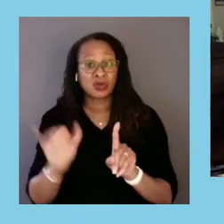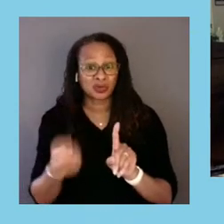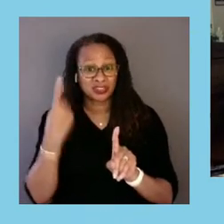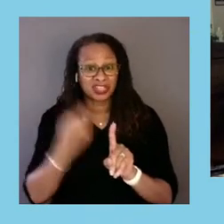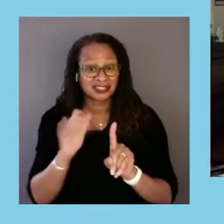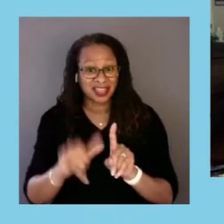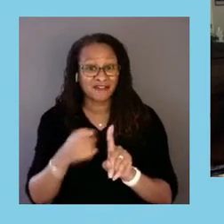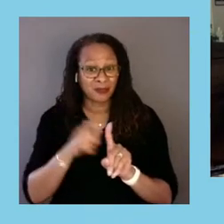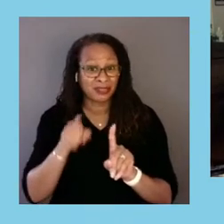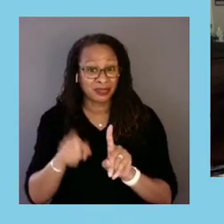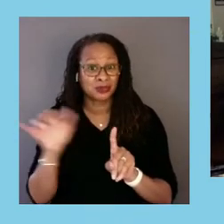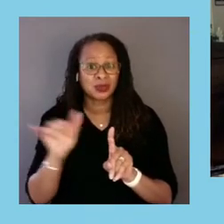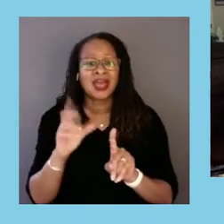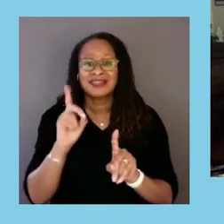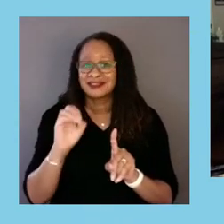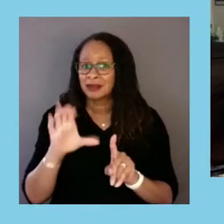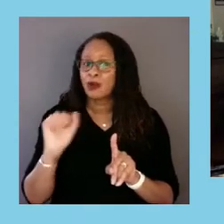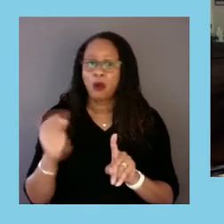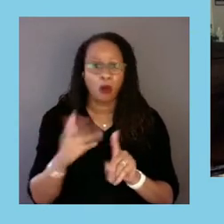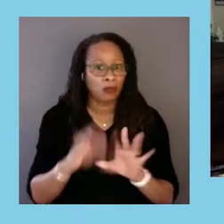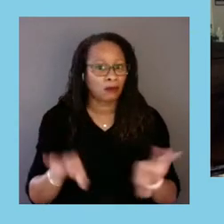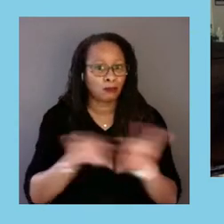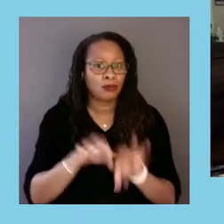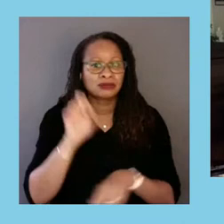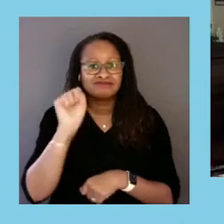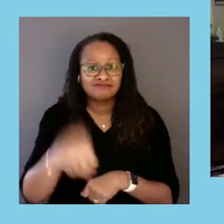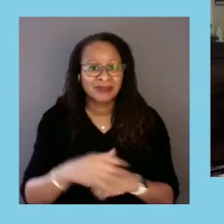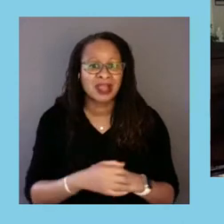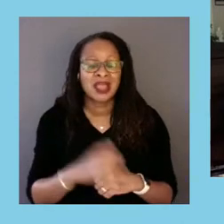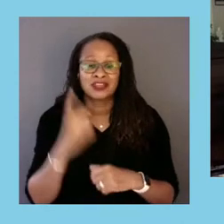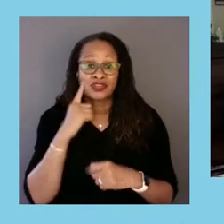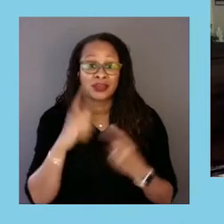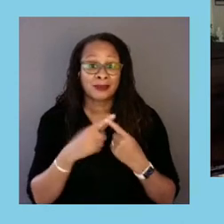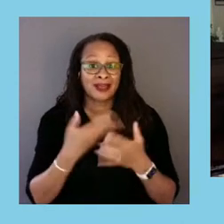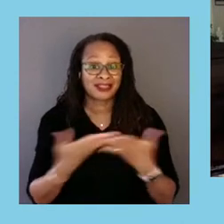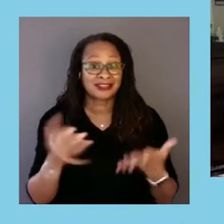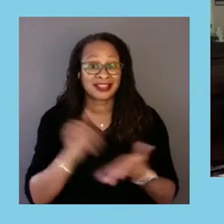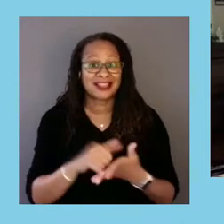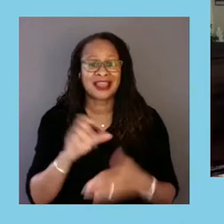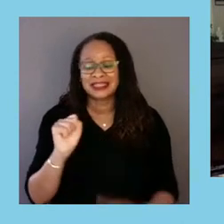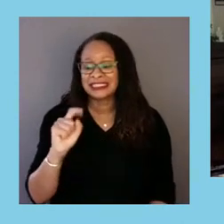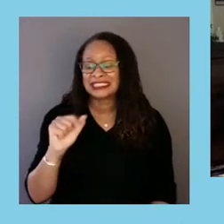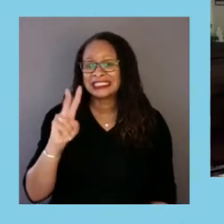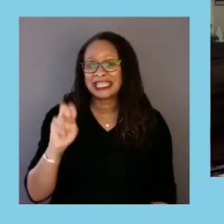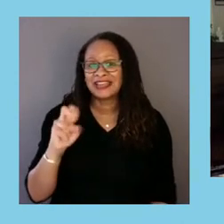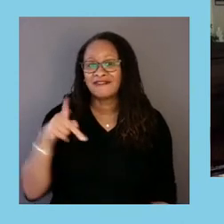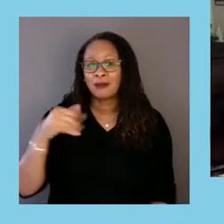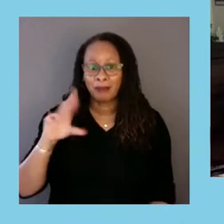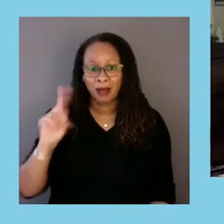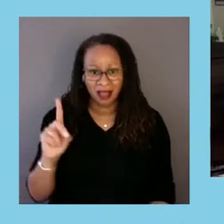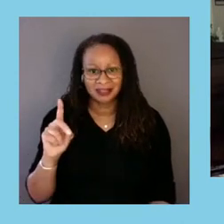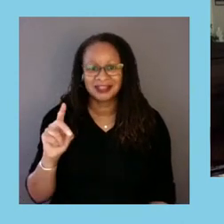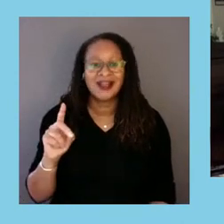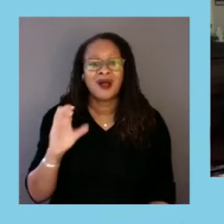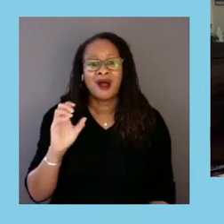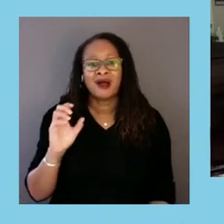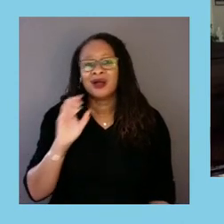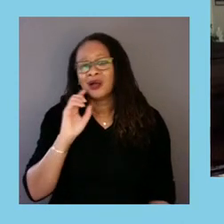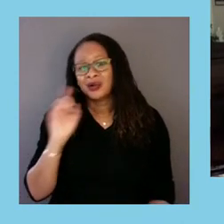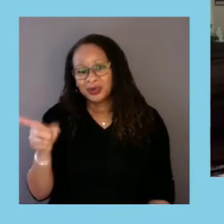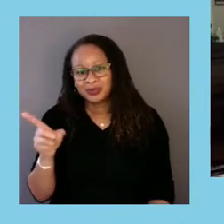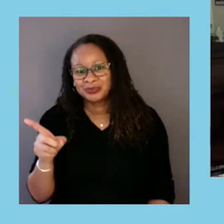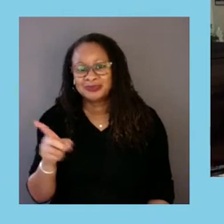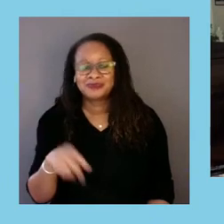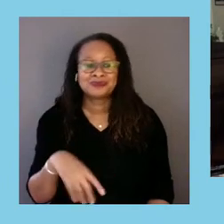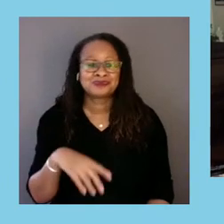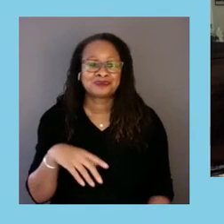all important. And so you like, you think about things like that in Steve Pond over, I don't want to roll call everybody, but you know, there's Steve, these are these